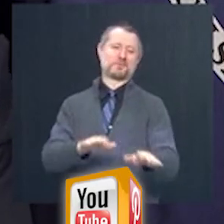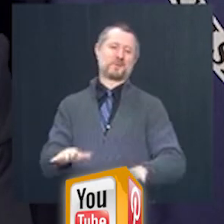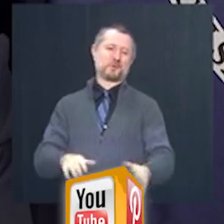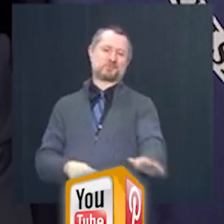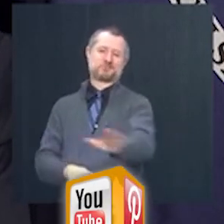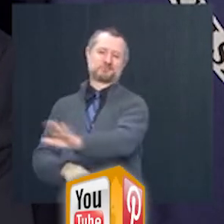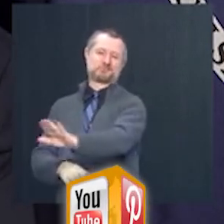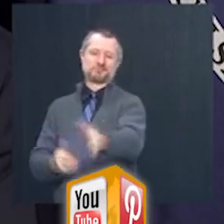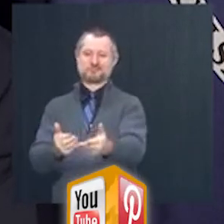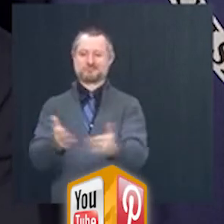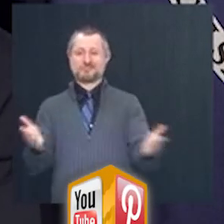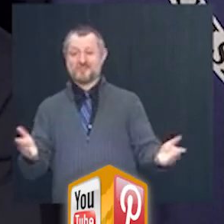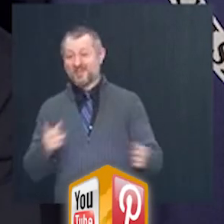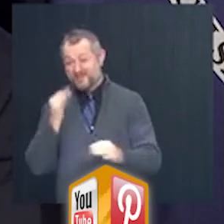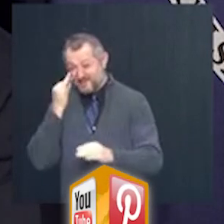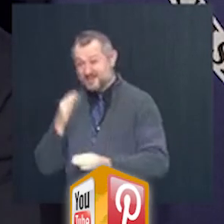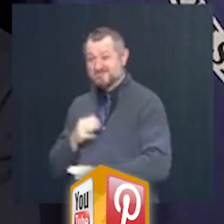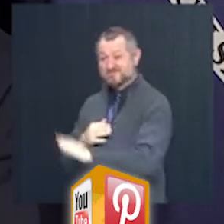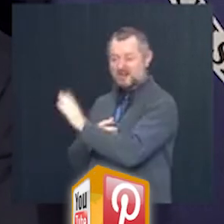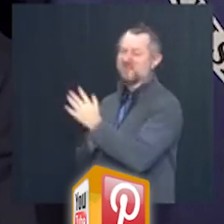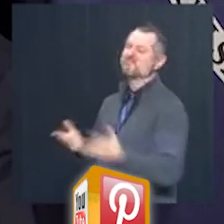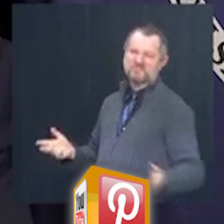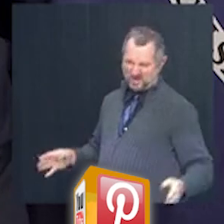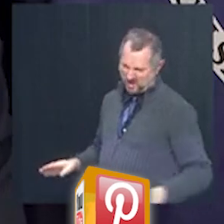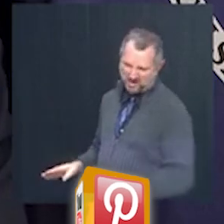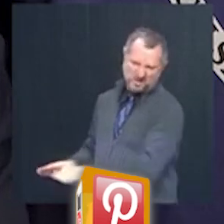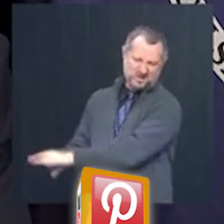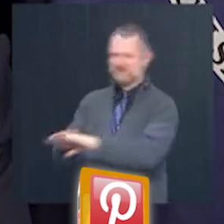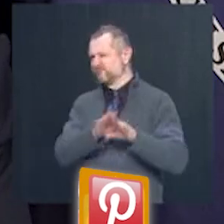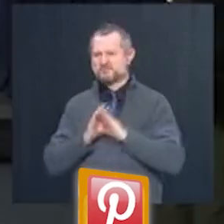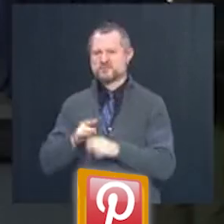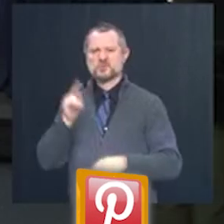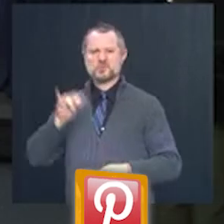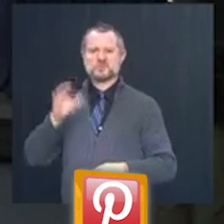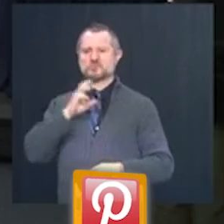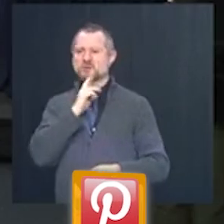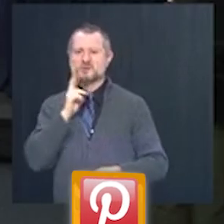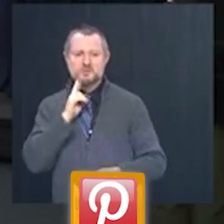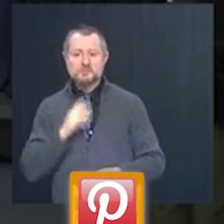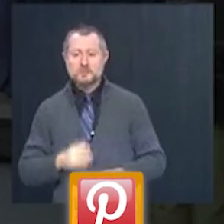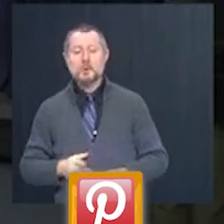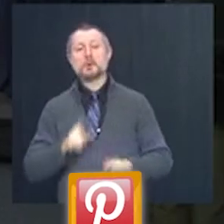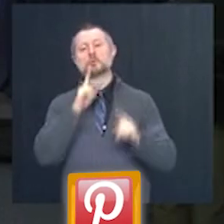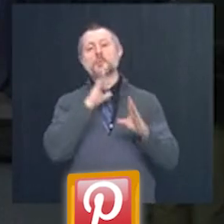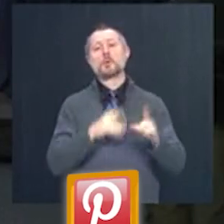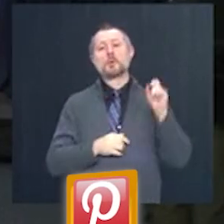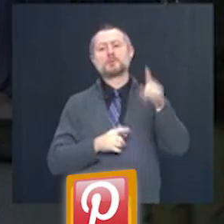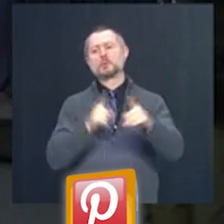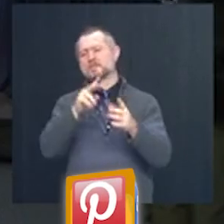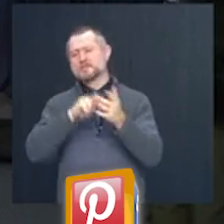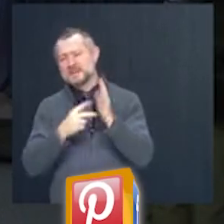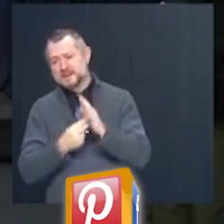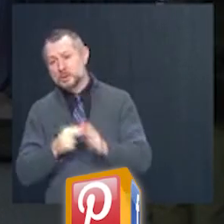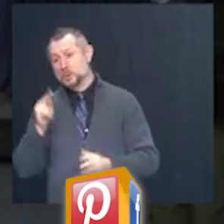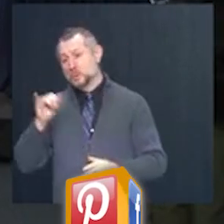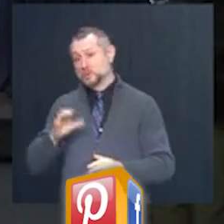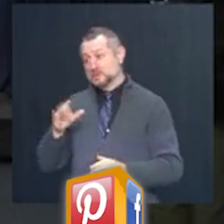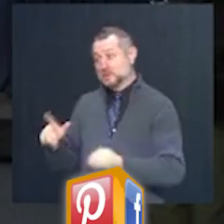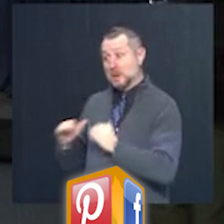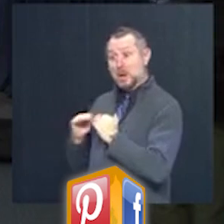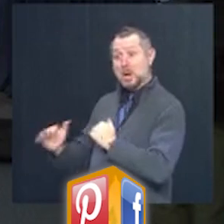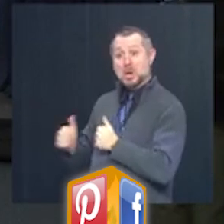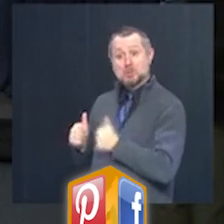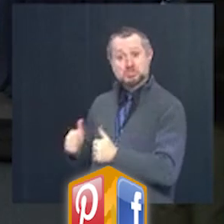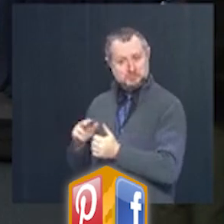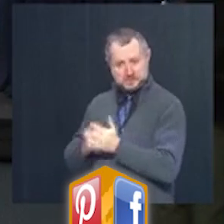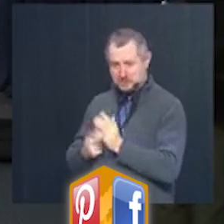then you would have a close down in New York City. Governor, some does of New York City, in other words, if it's stable in New York City, you don't invoke the indoor